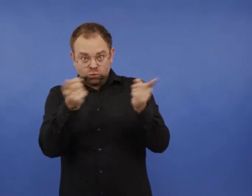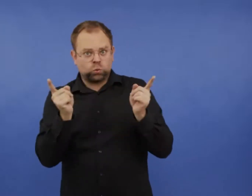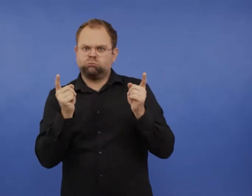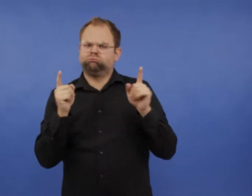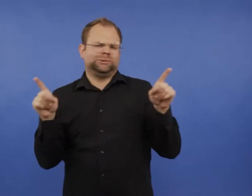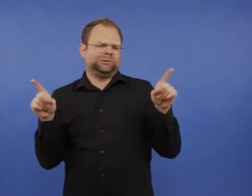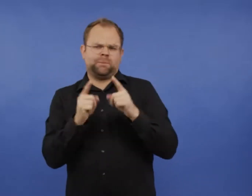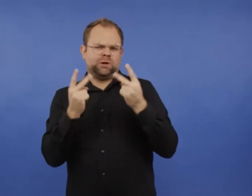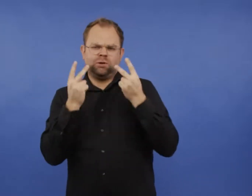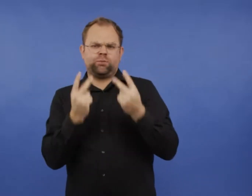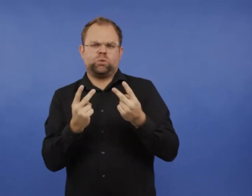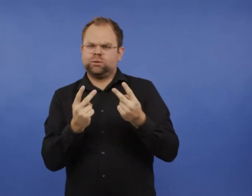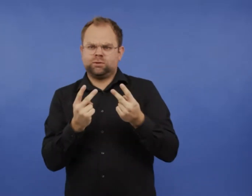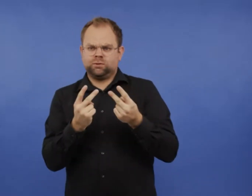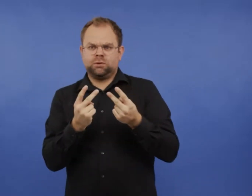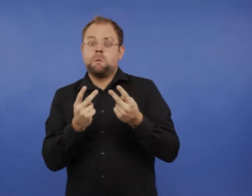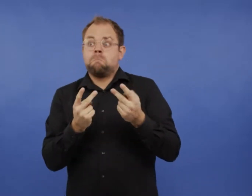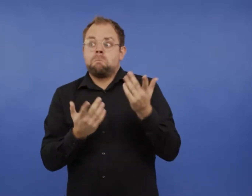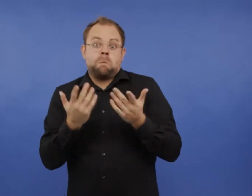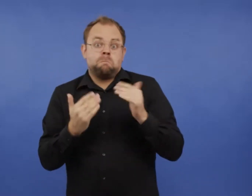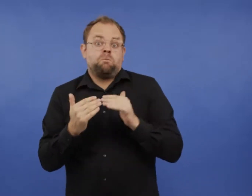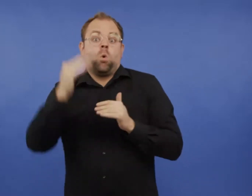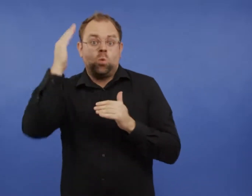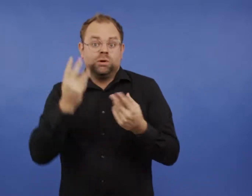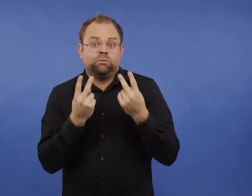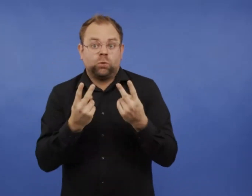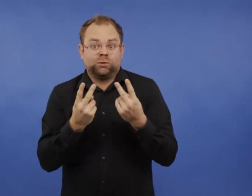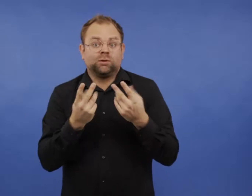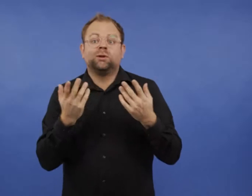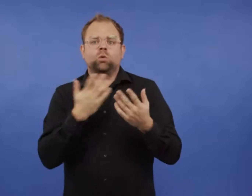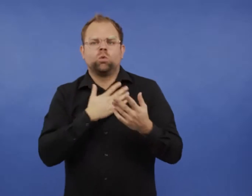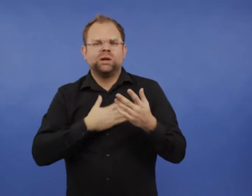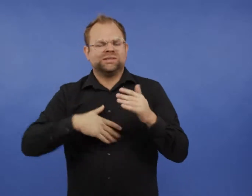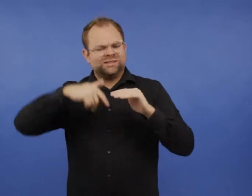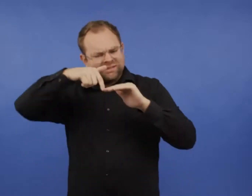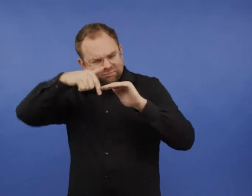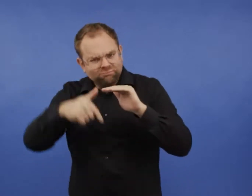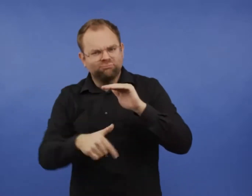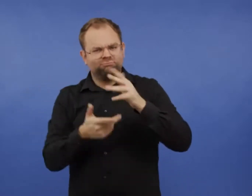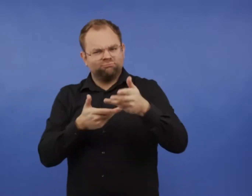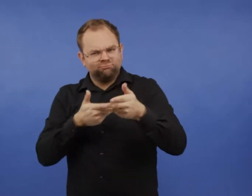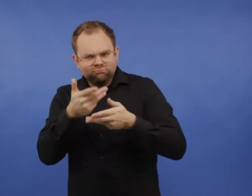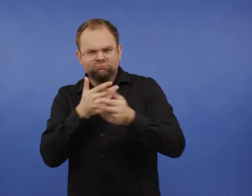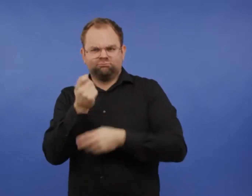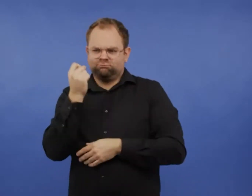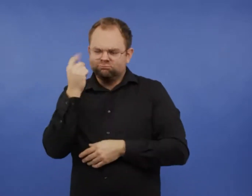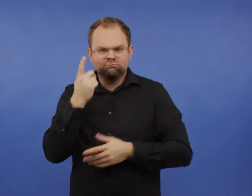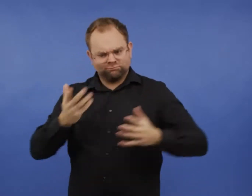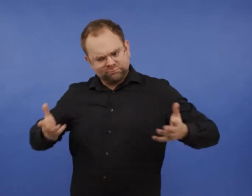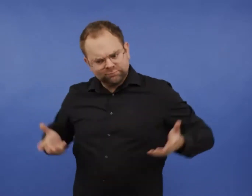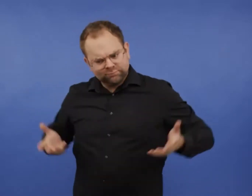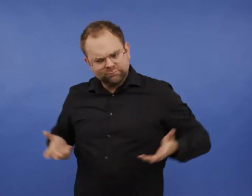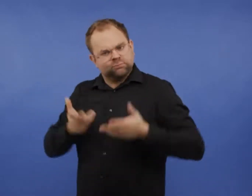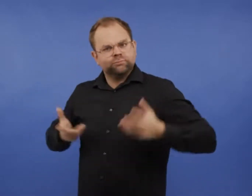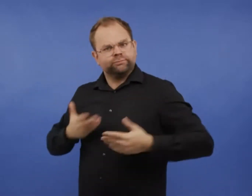High Commission, the International Commission of the Red Cross, and the Geneva Academy, who've done tremendous work in